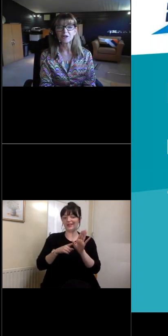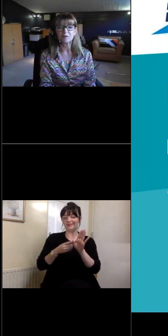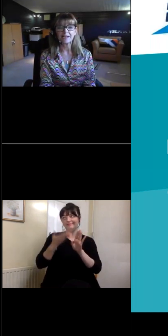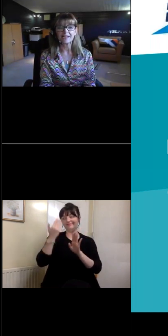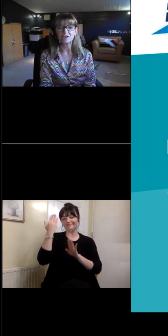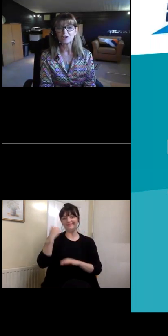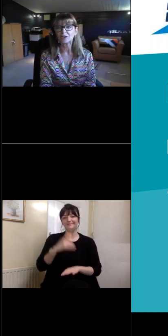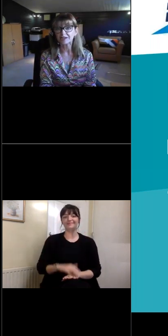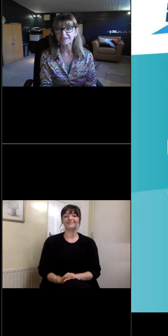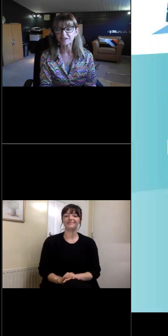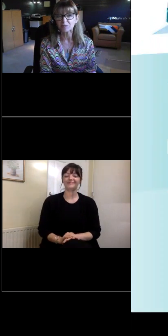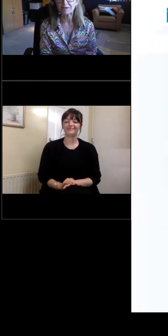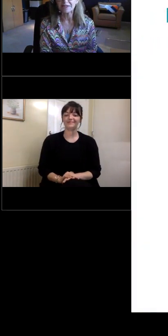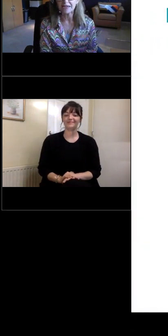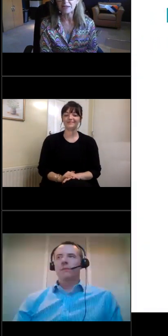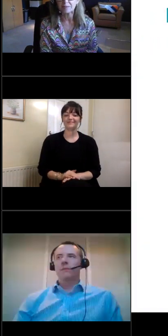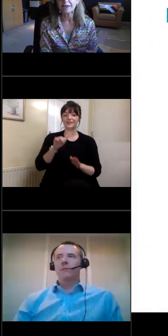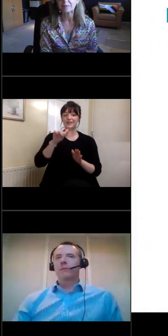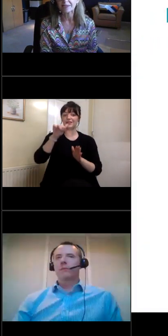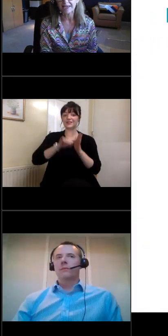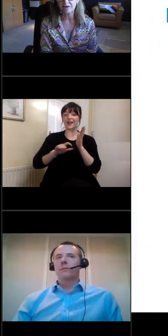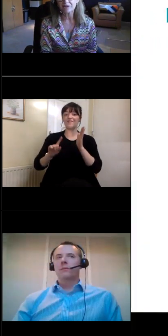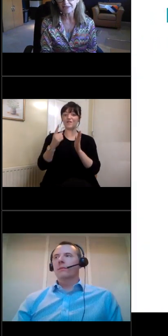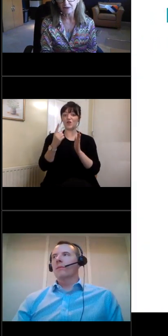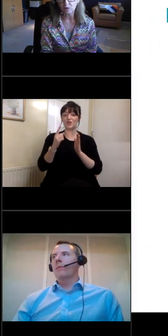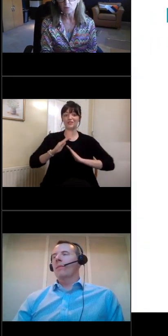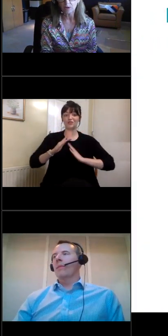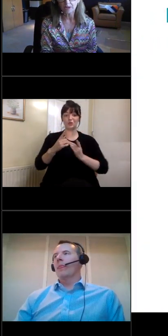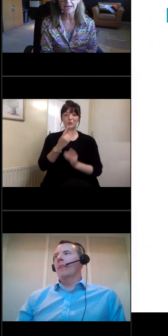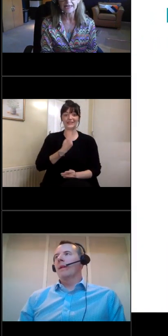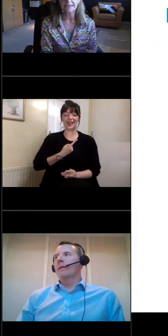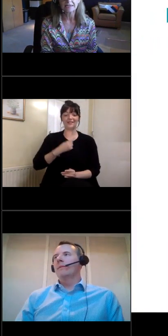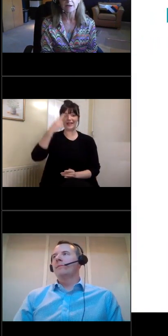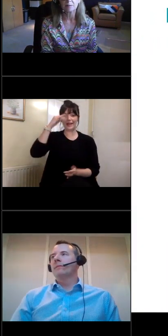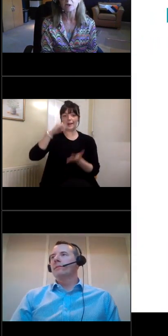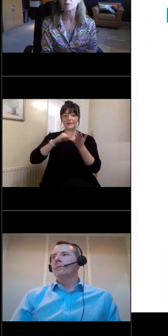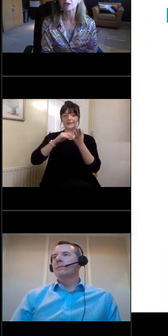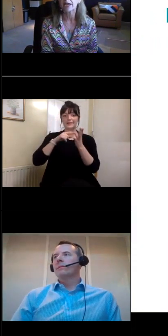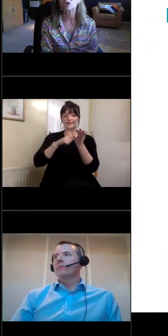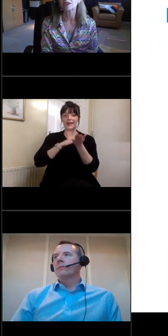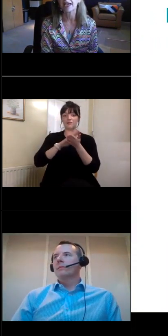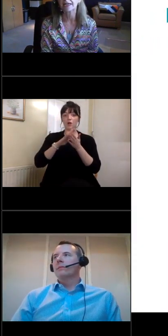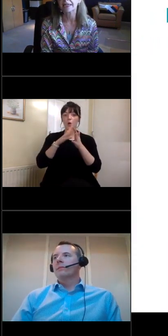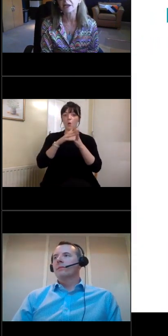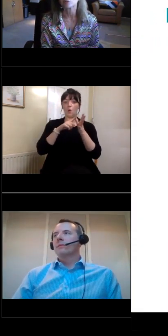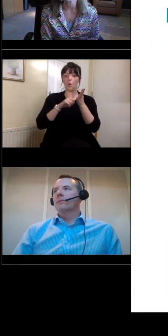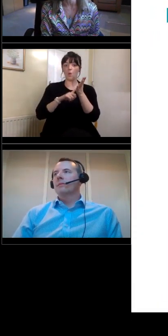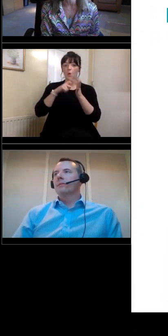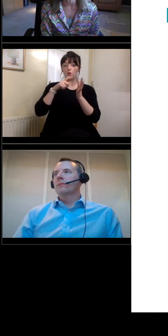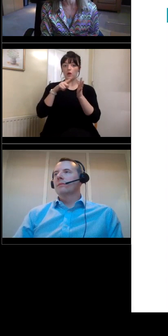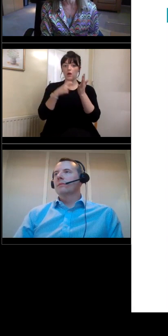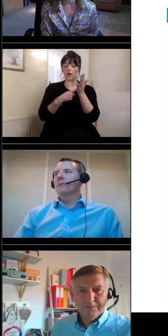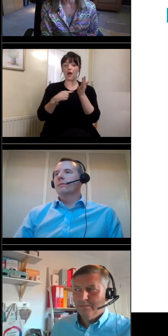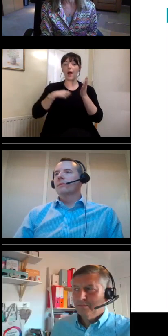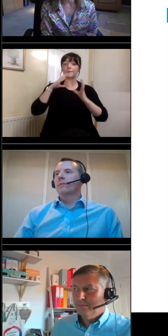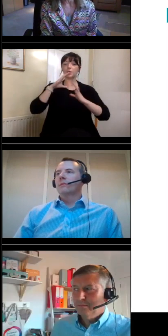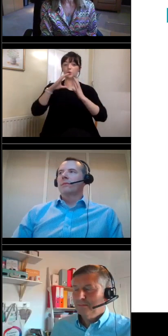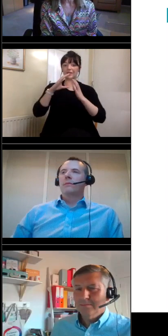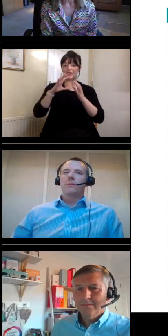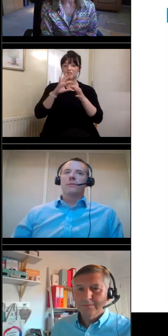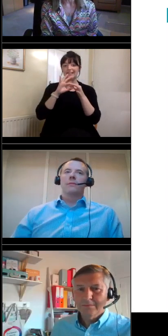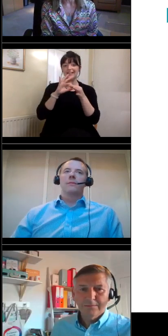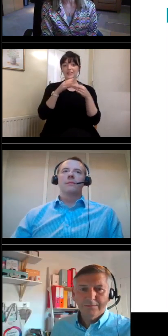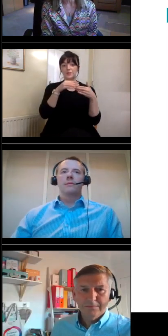we'll start off by introducing ourselves briefly. My name's Sarah Walker, and I'm the Communications and Engagement Lead for Highways